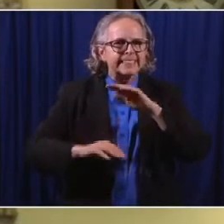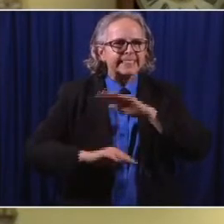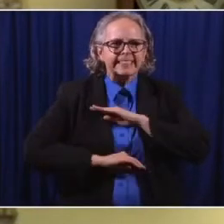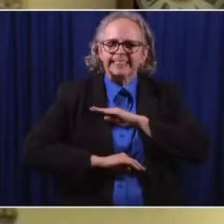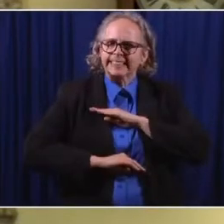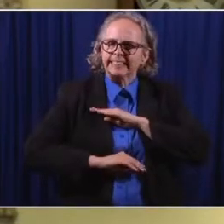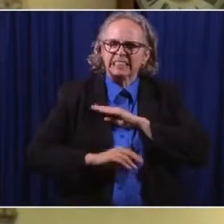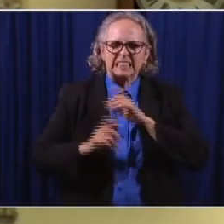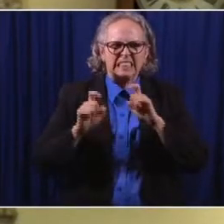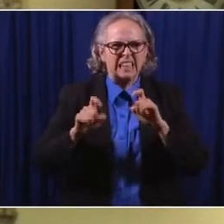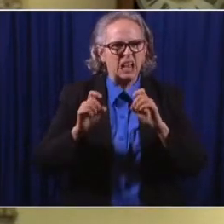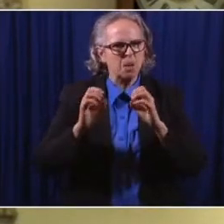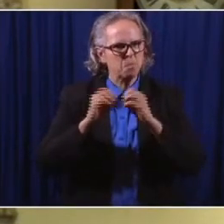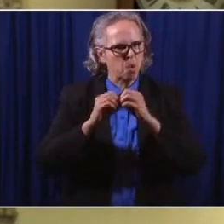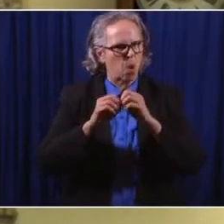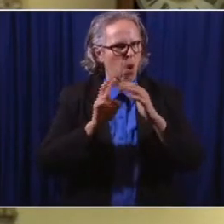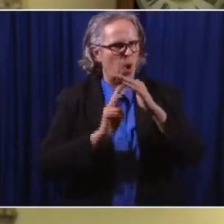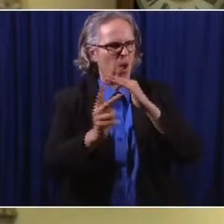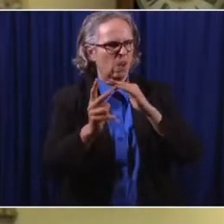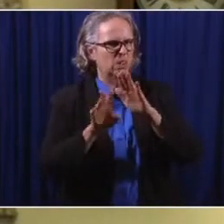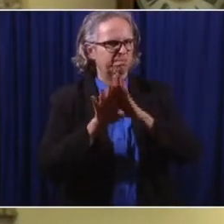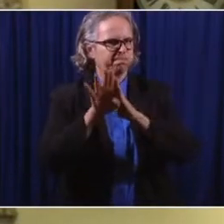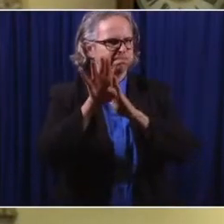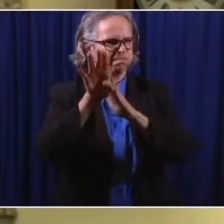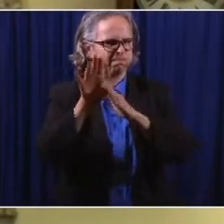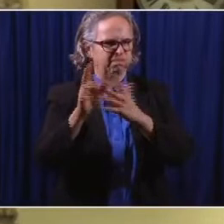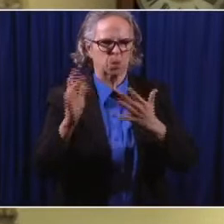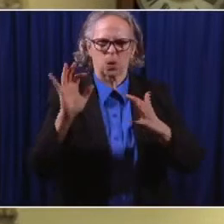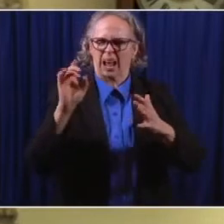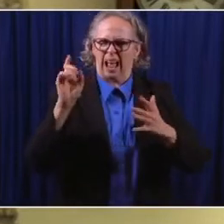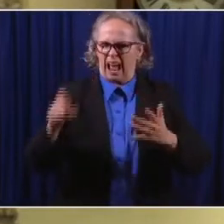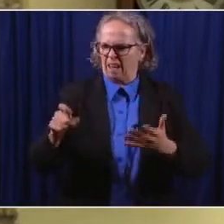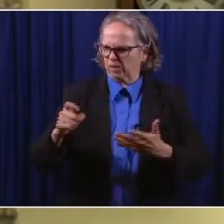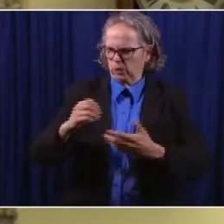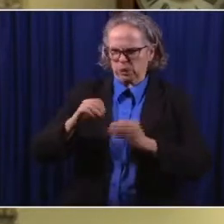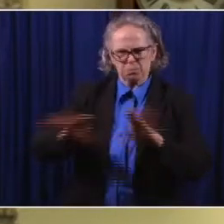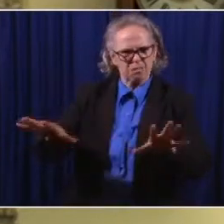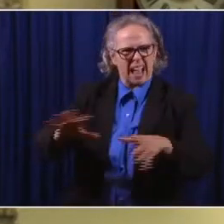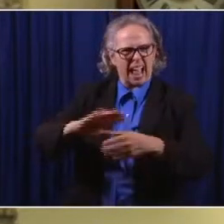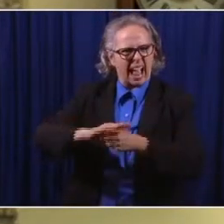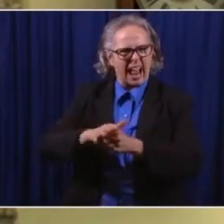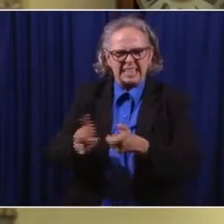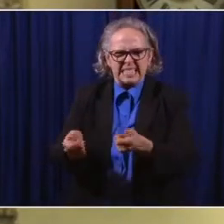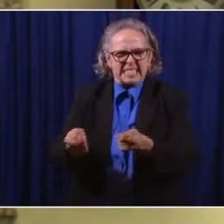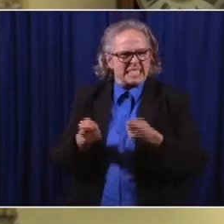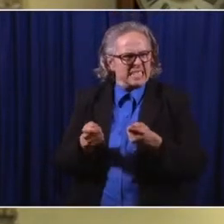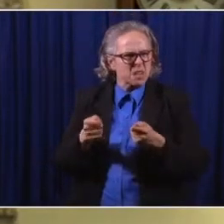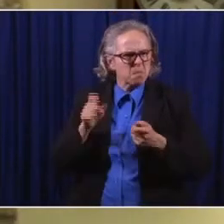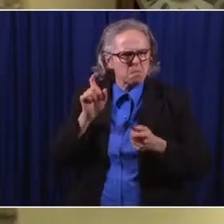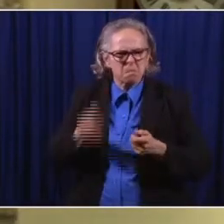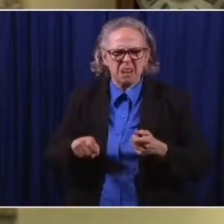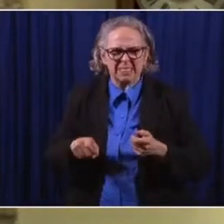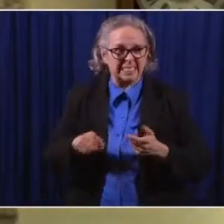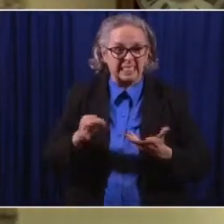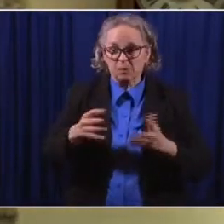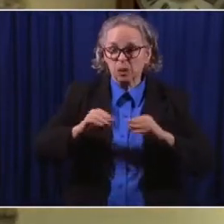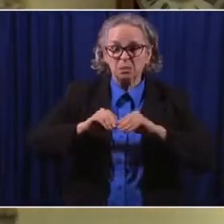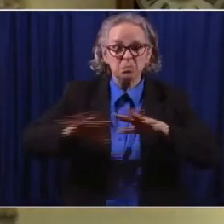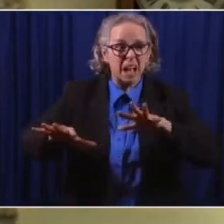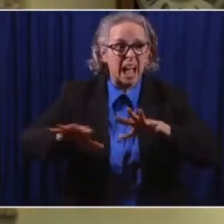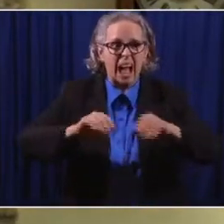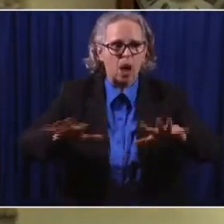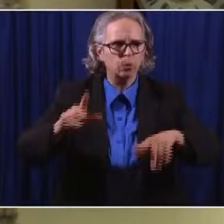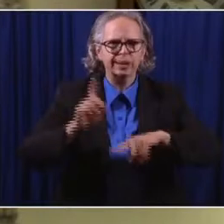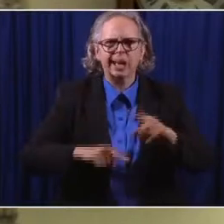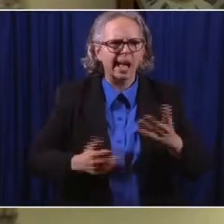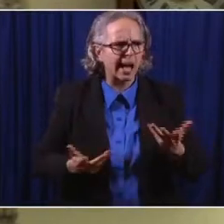is so important to keep the virus down. We don't have a fire extinguisher to put that fire out. But if